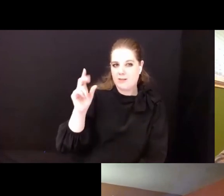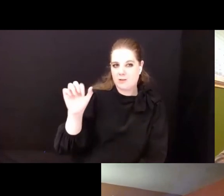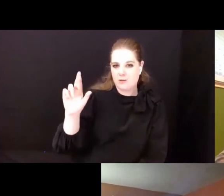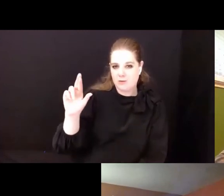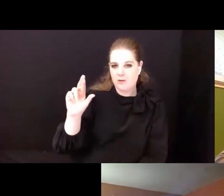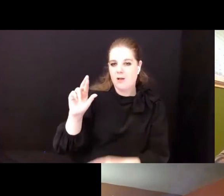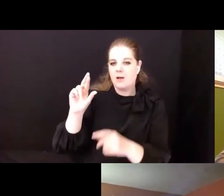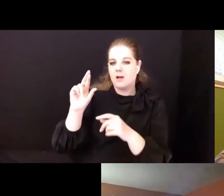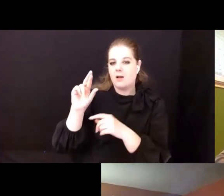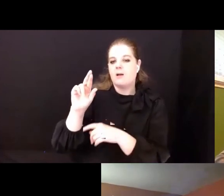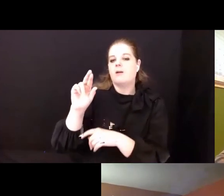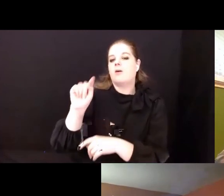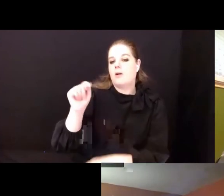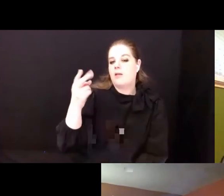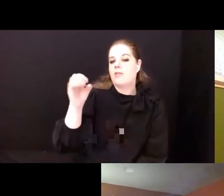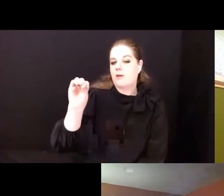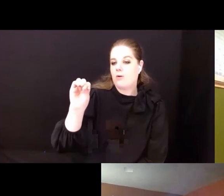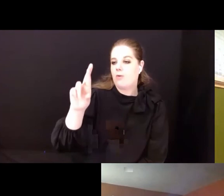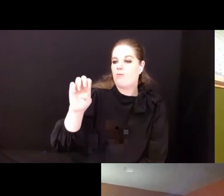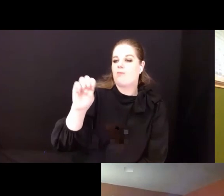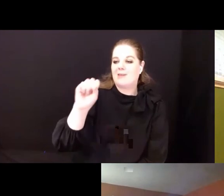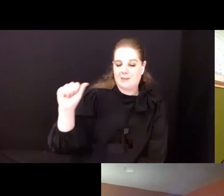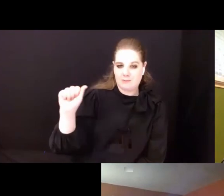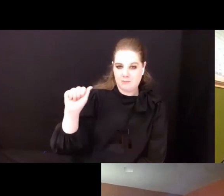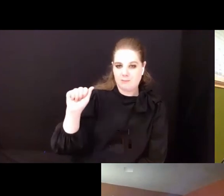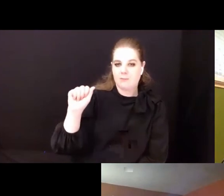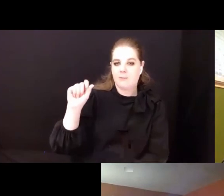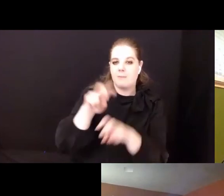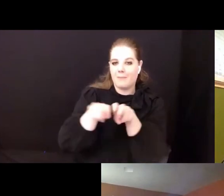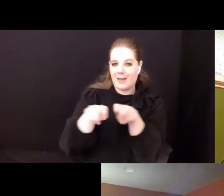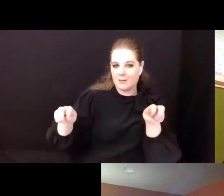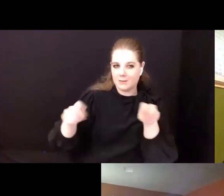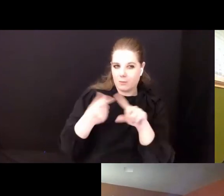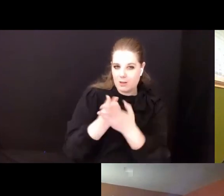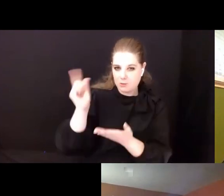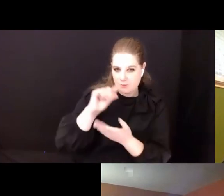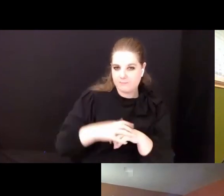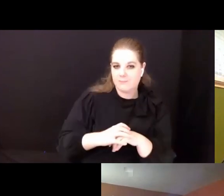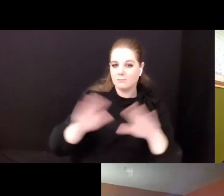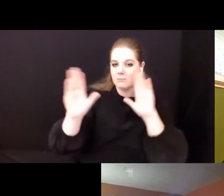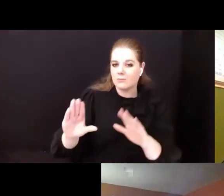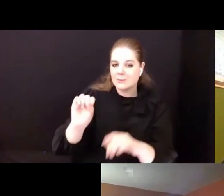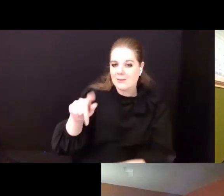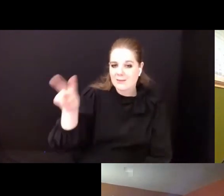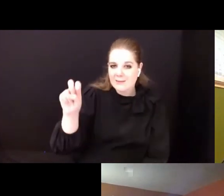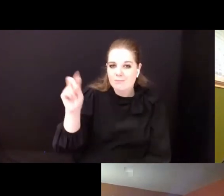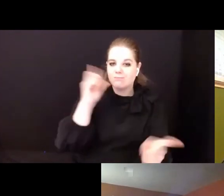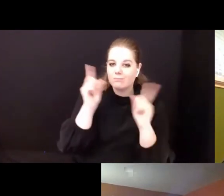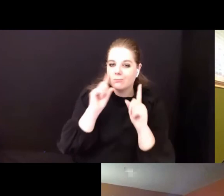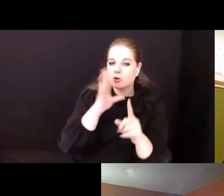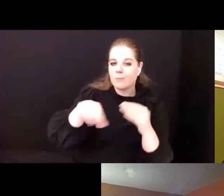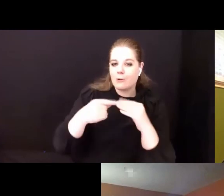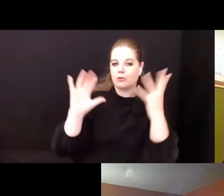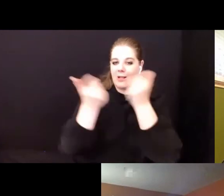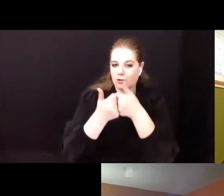week, and he says, "Hi Steve, it's great to hear you talk about possibilities and challenges people with disabilities experience